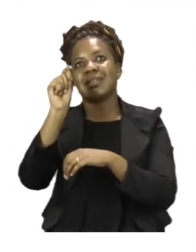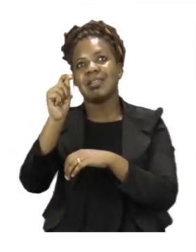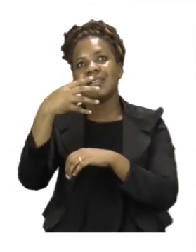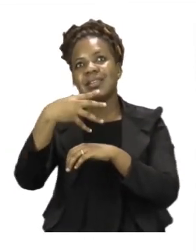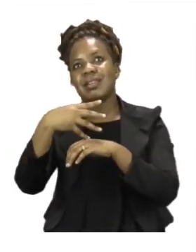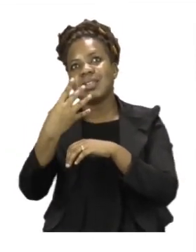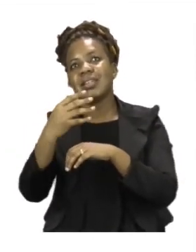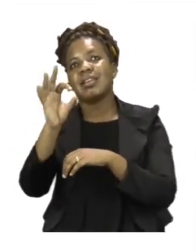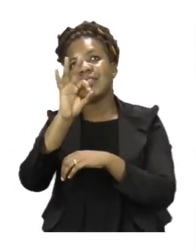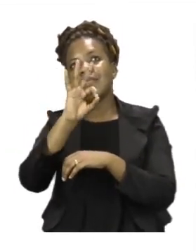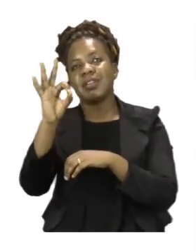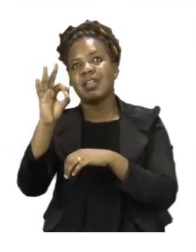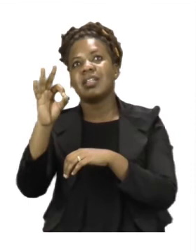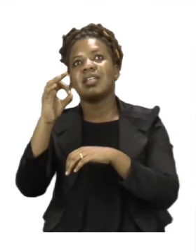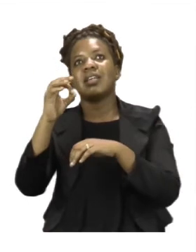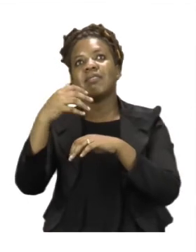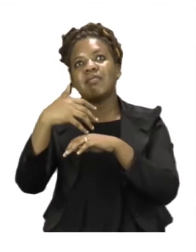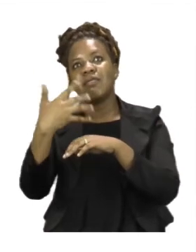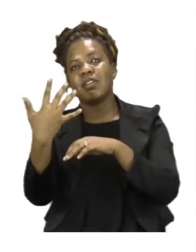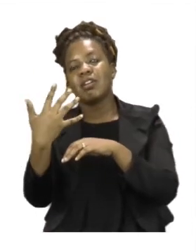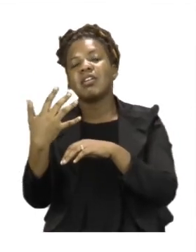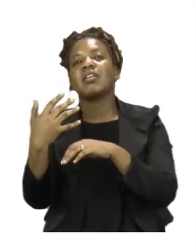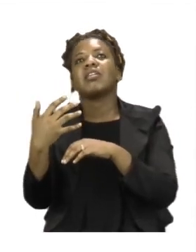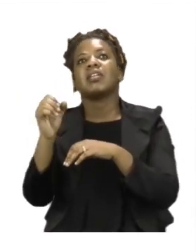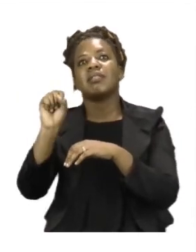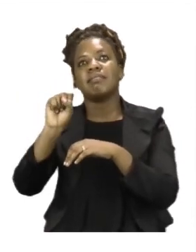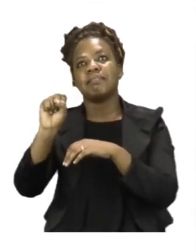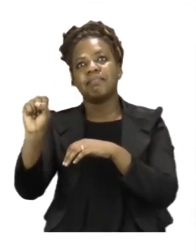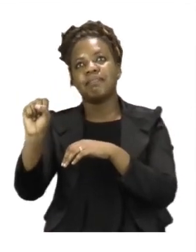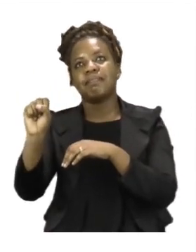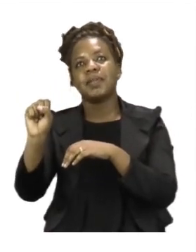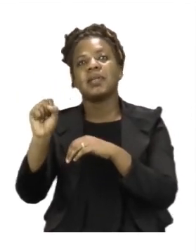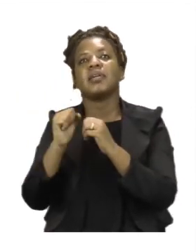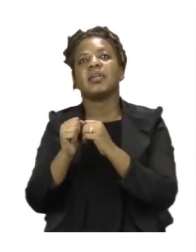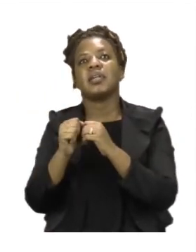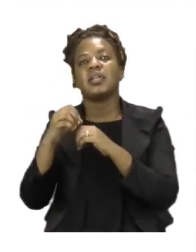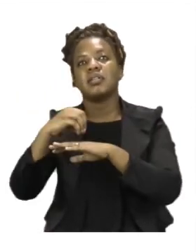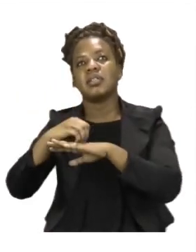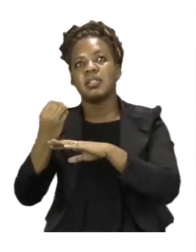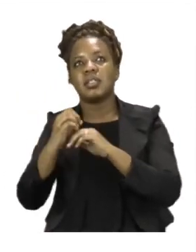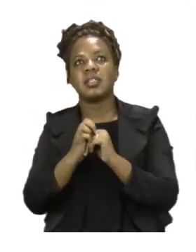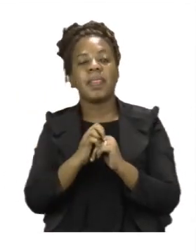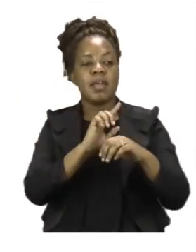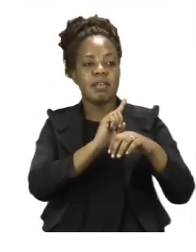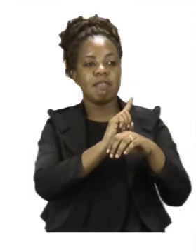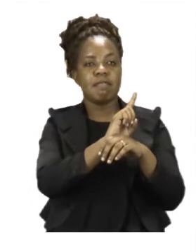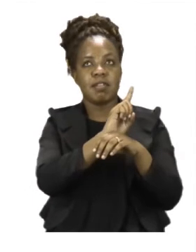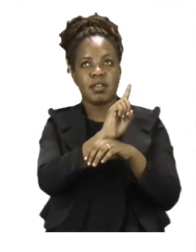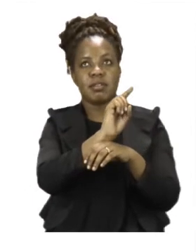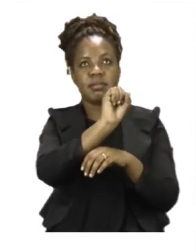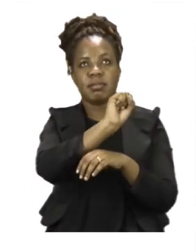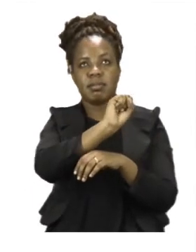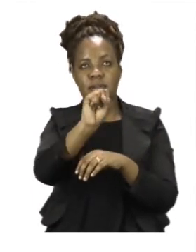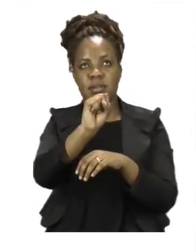Friday, and Saturday. So the first S is for Sunday, and the last S that you can